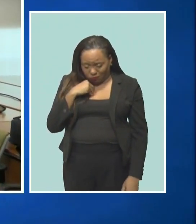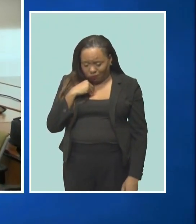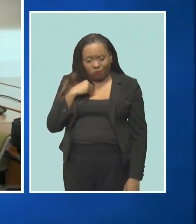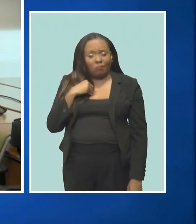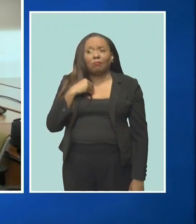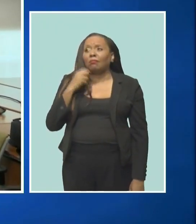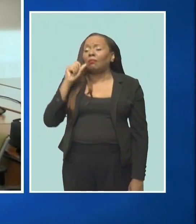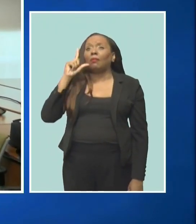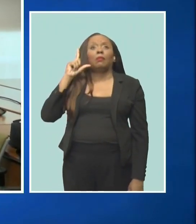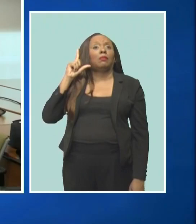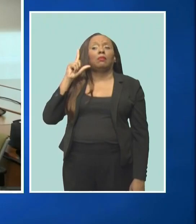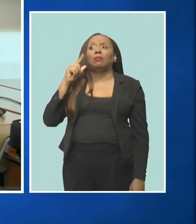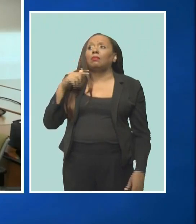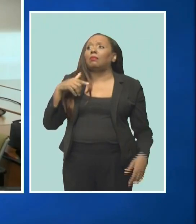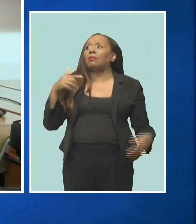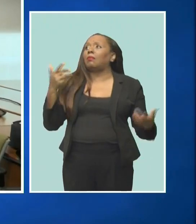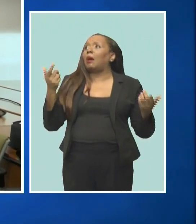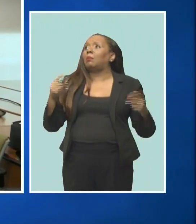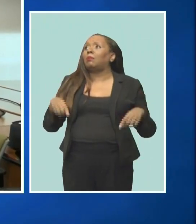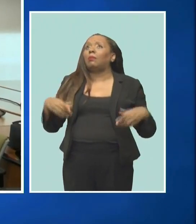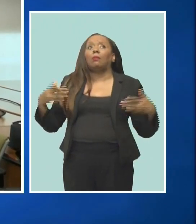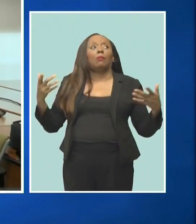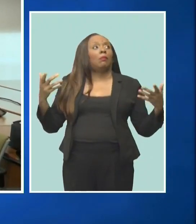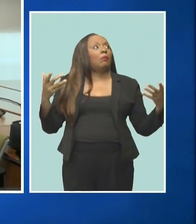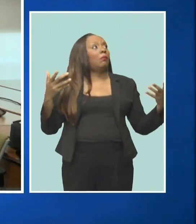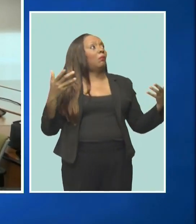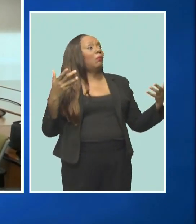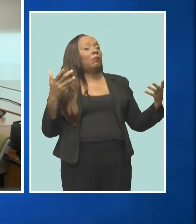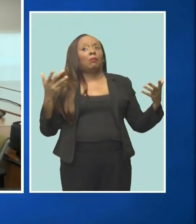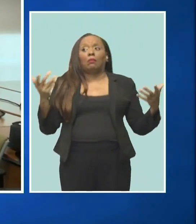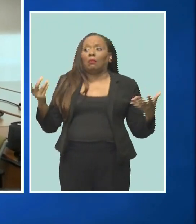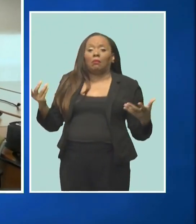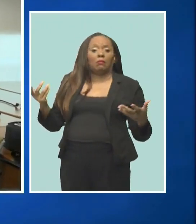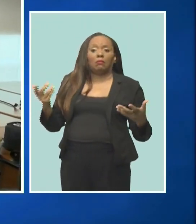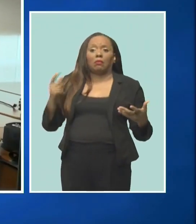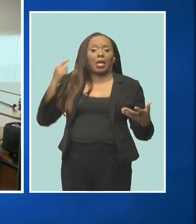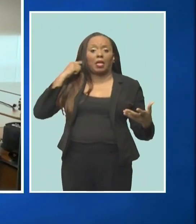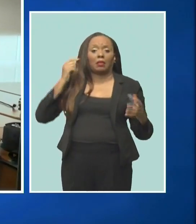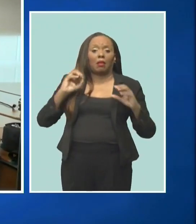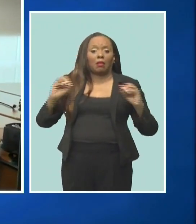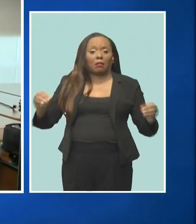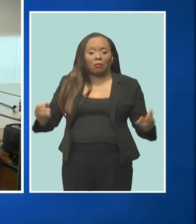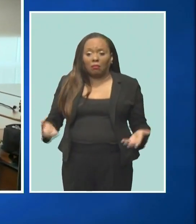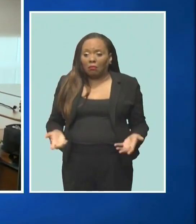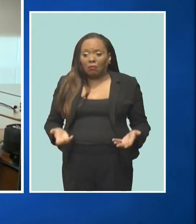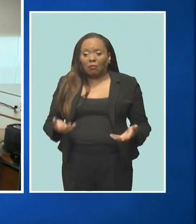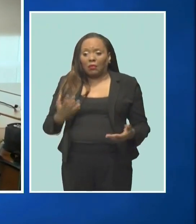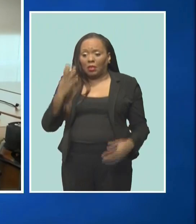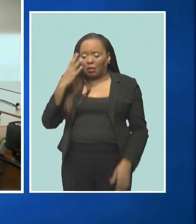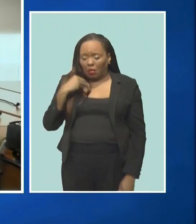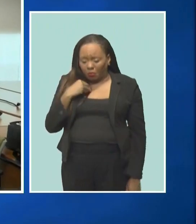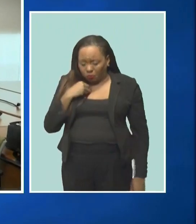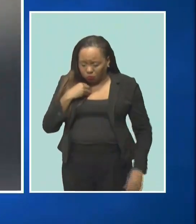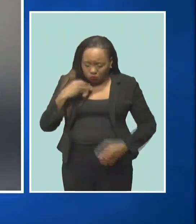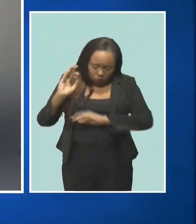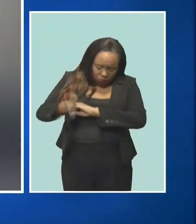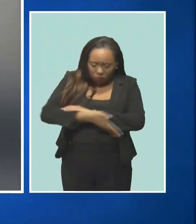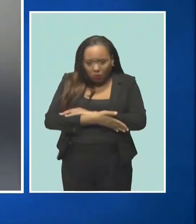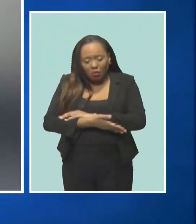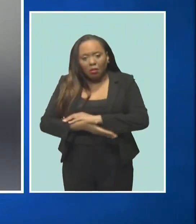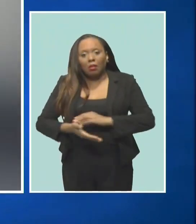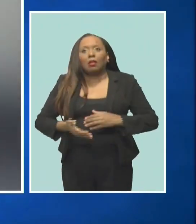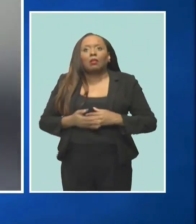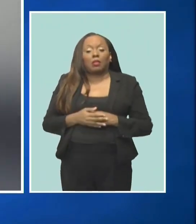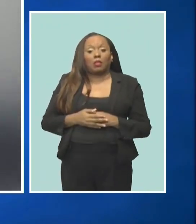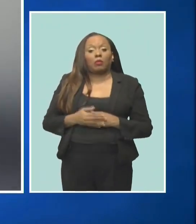and thunder. So, and I love the rain. I love to hear the rain on the rooftop. Our